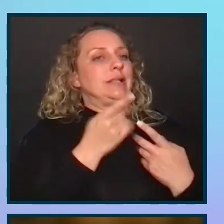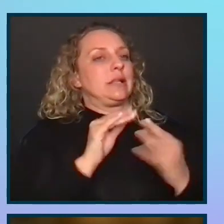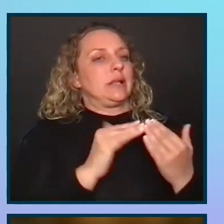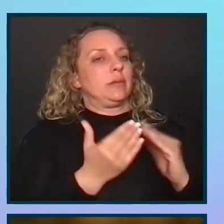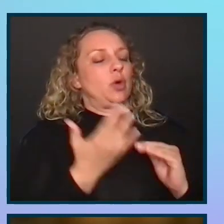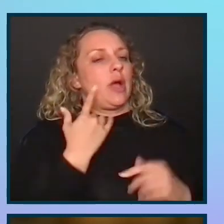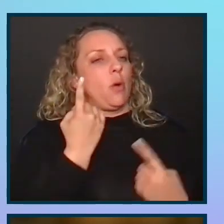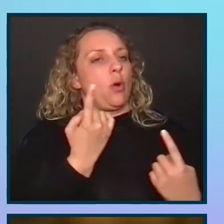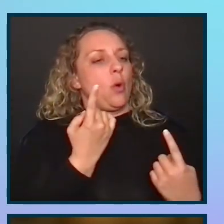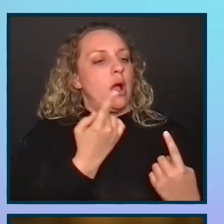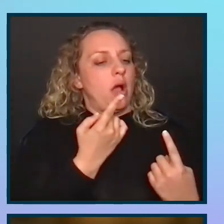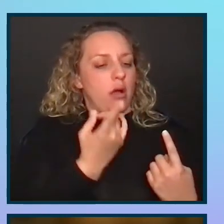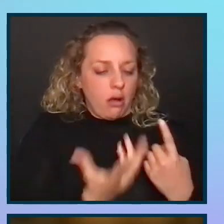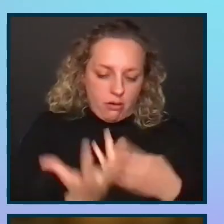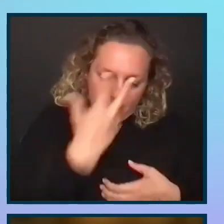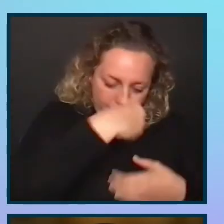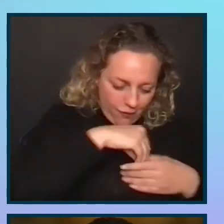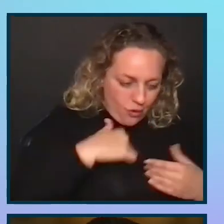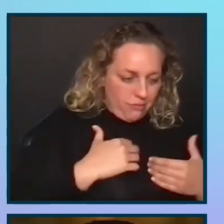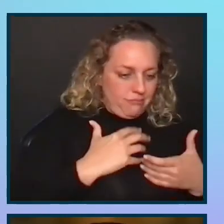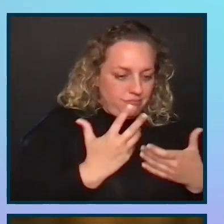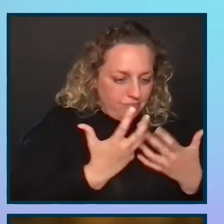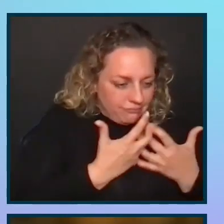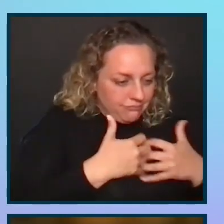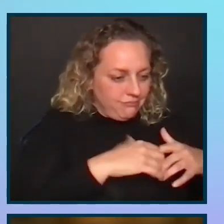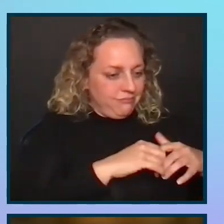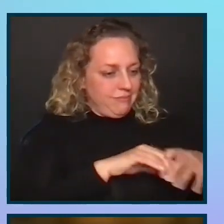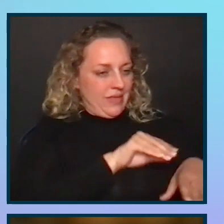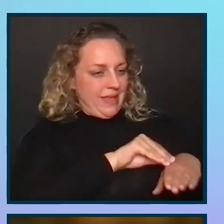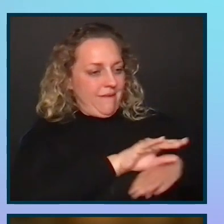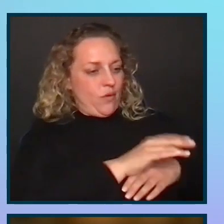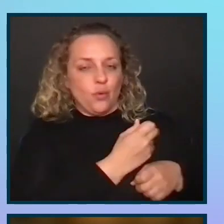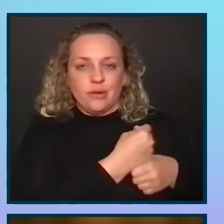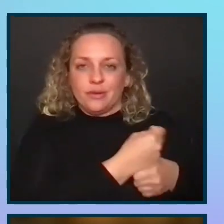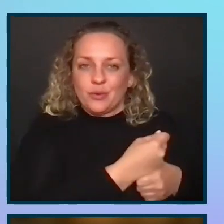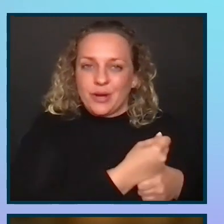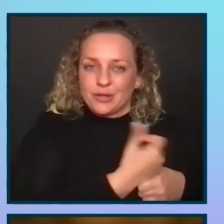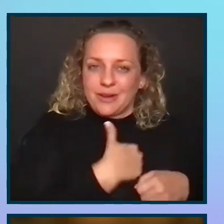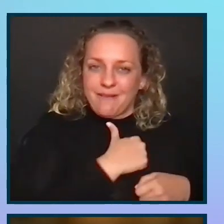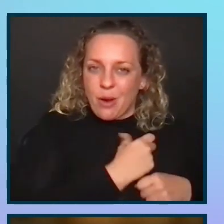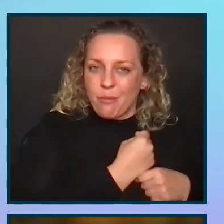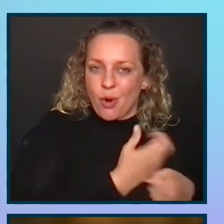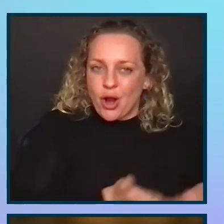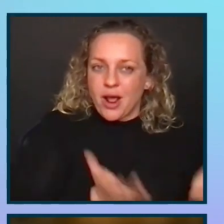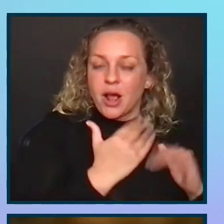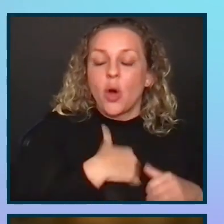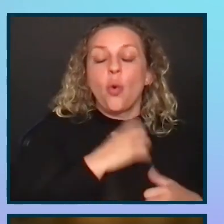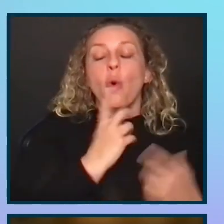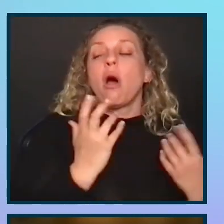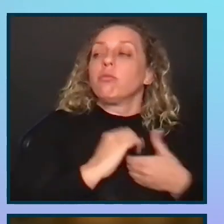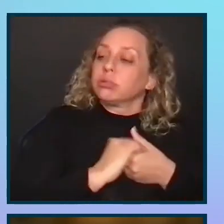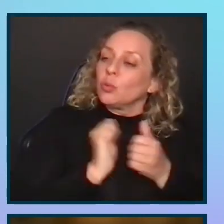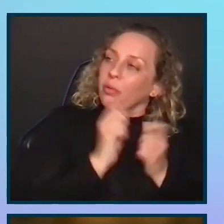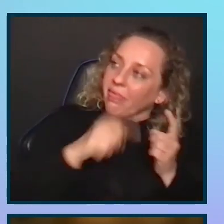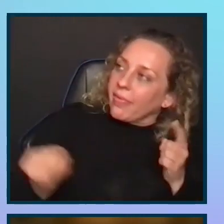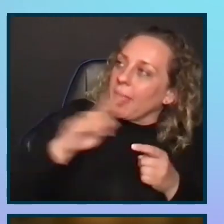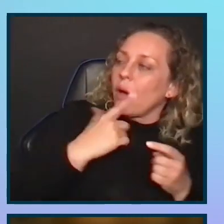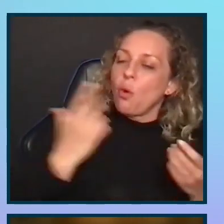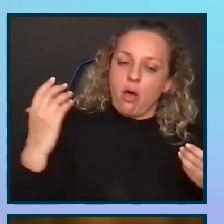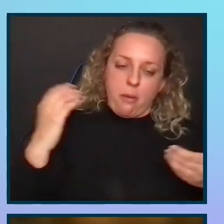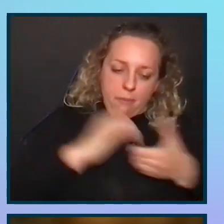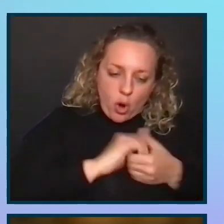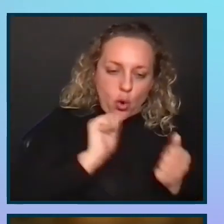community and without looping them in and allowing them to influence the products that we're creating. We want to build relationships with them. We want to partner